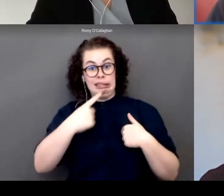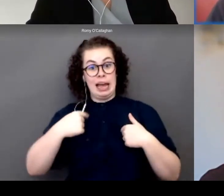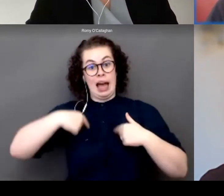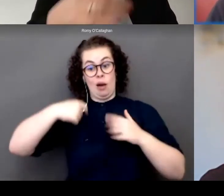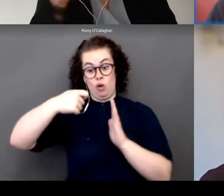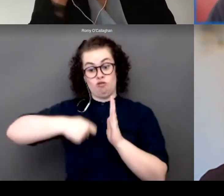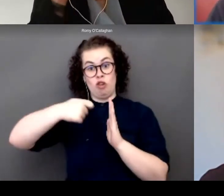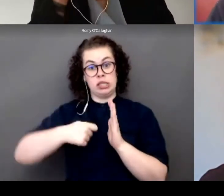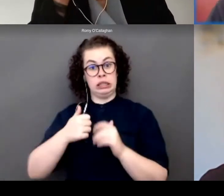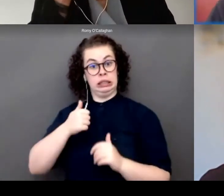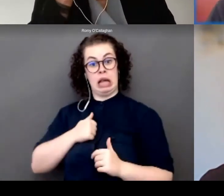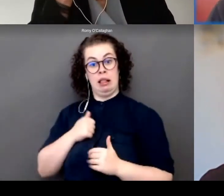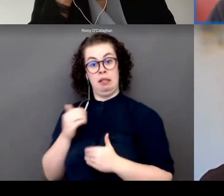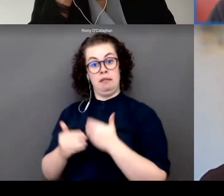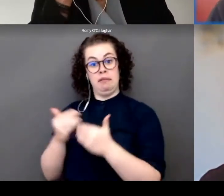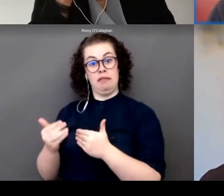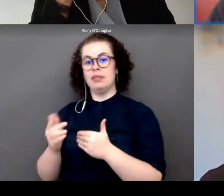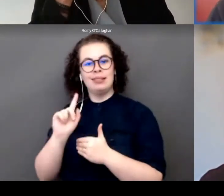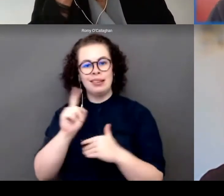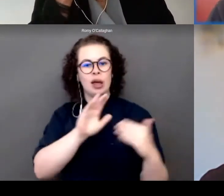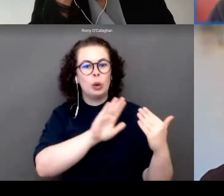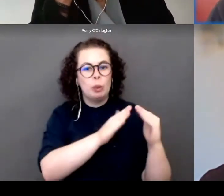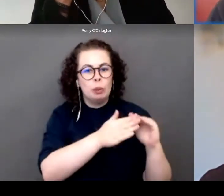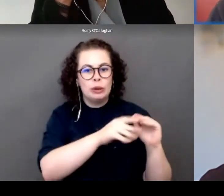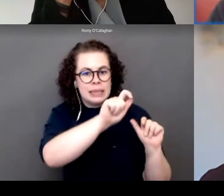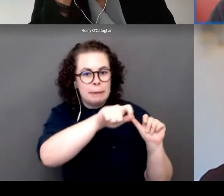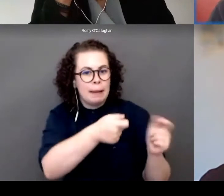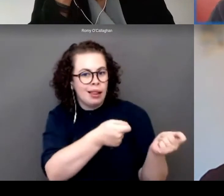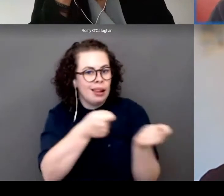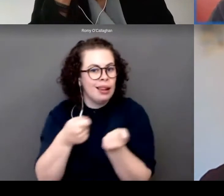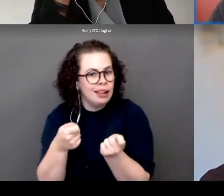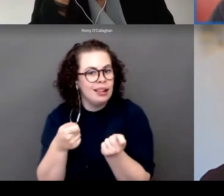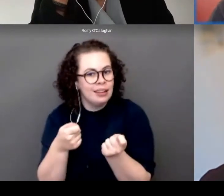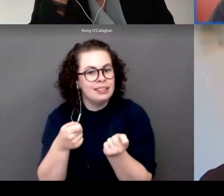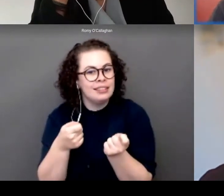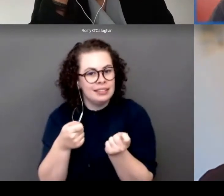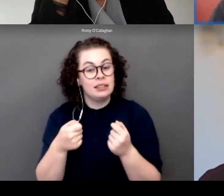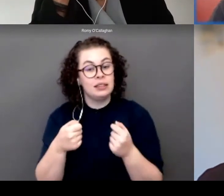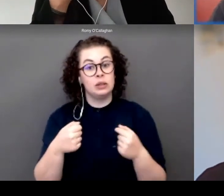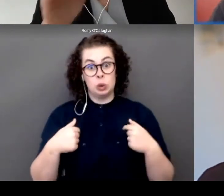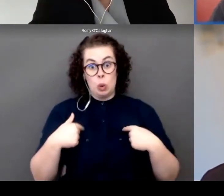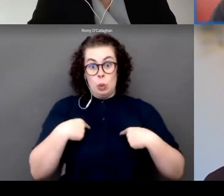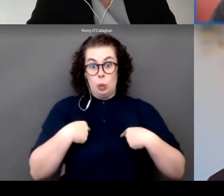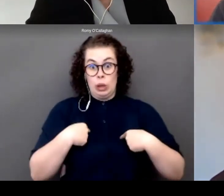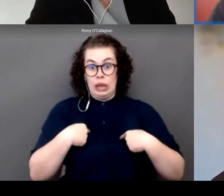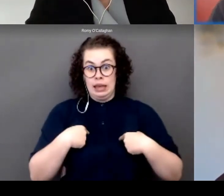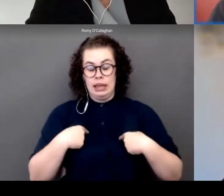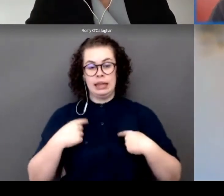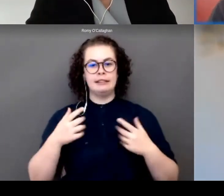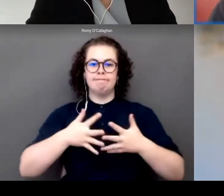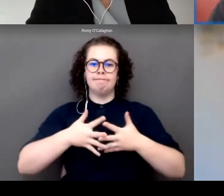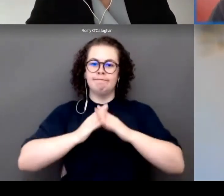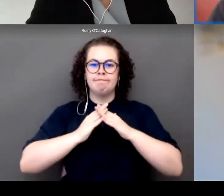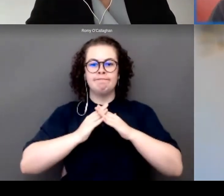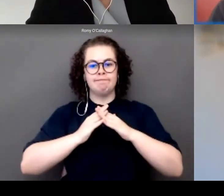So when we gathered the organizing committee of the interpretive